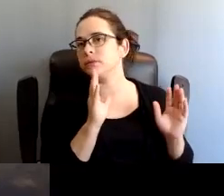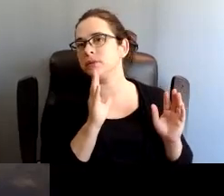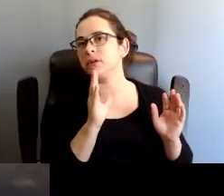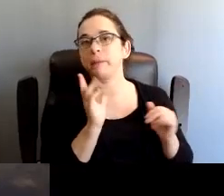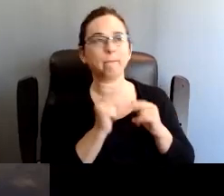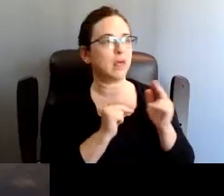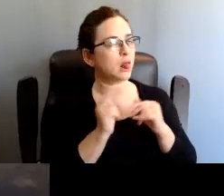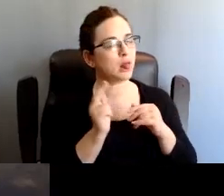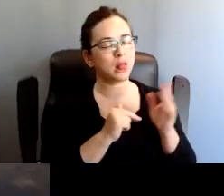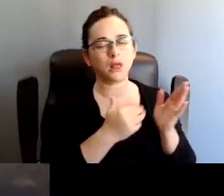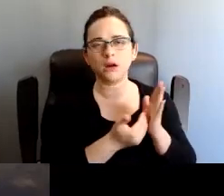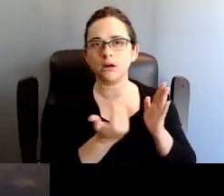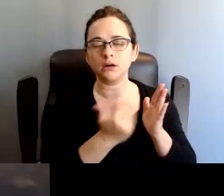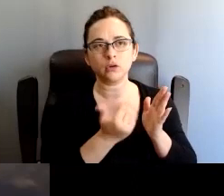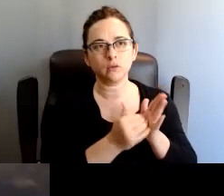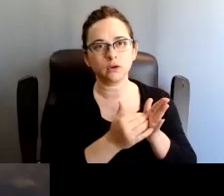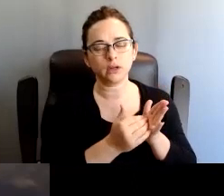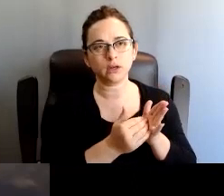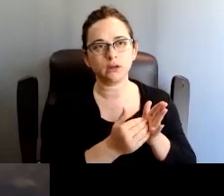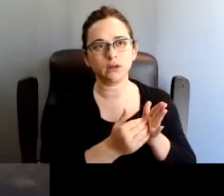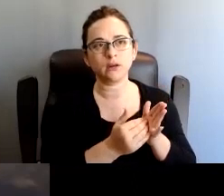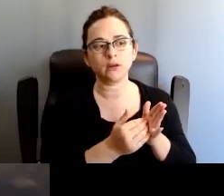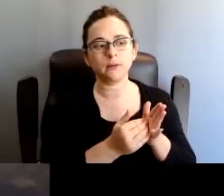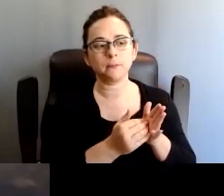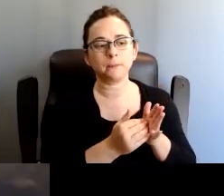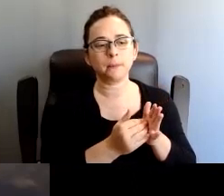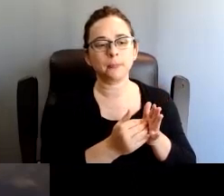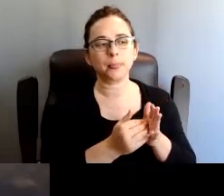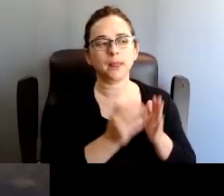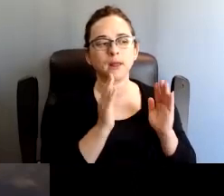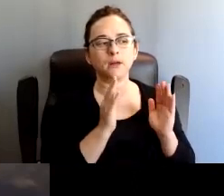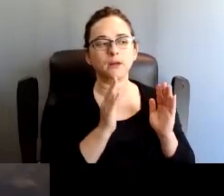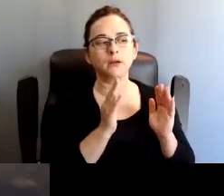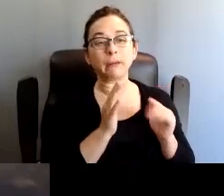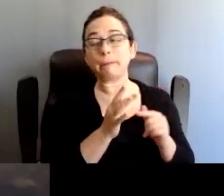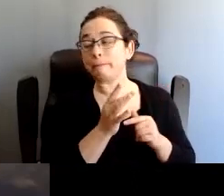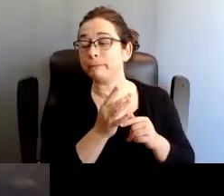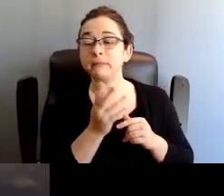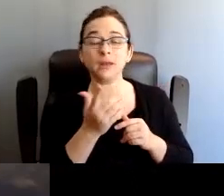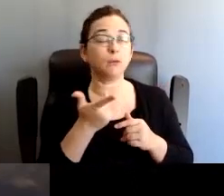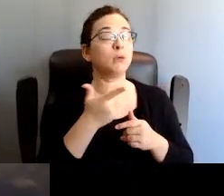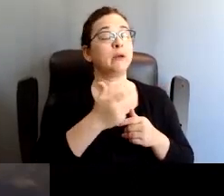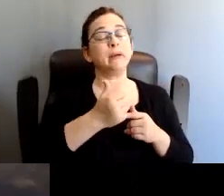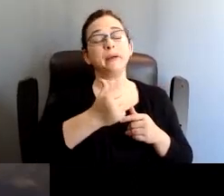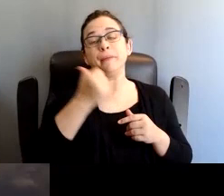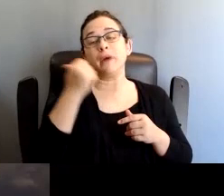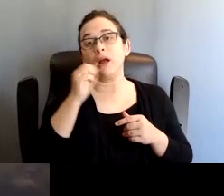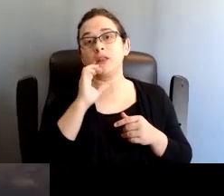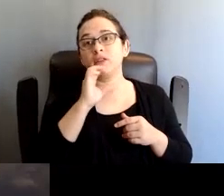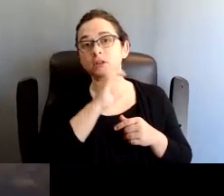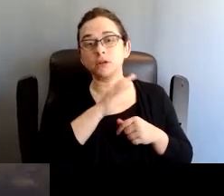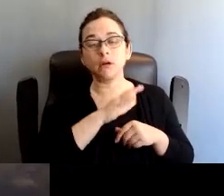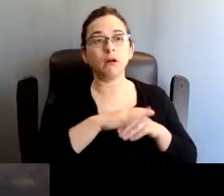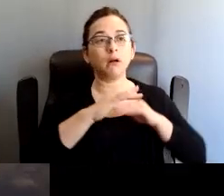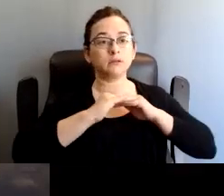over again. I mean, the ramp pantry used to be done behind the cafeteria on pallets. But